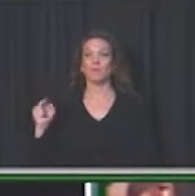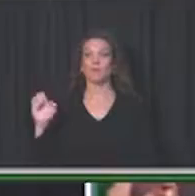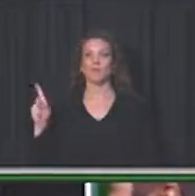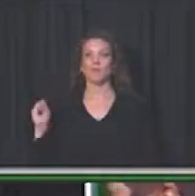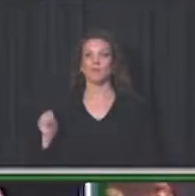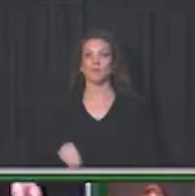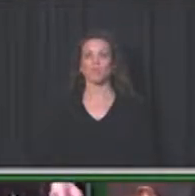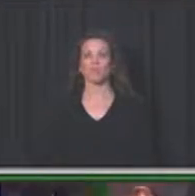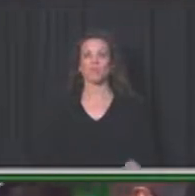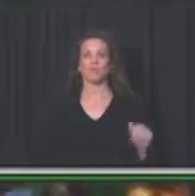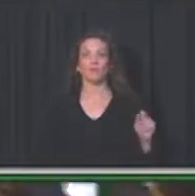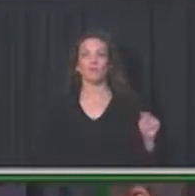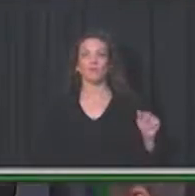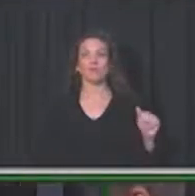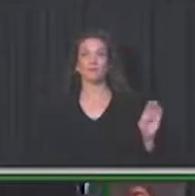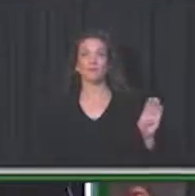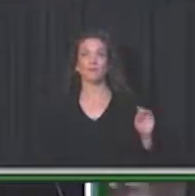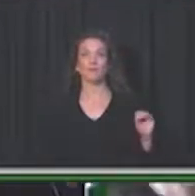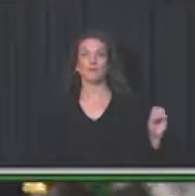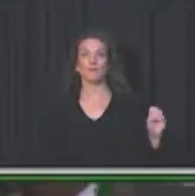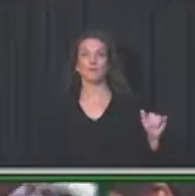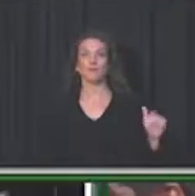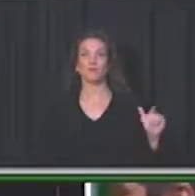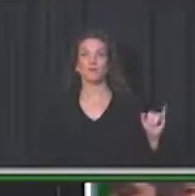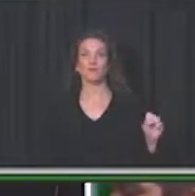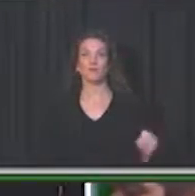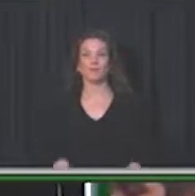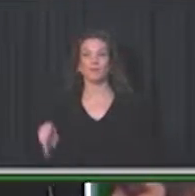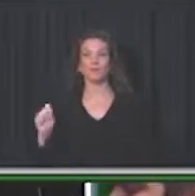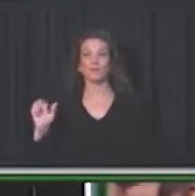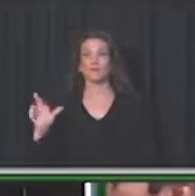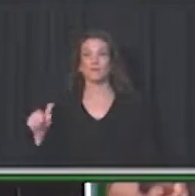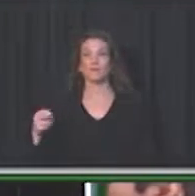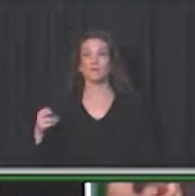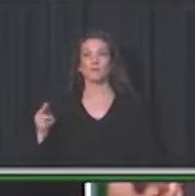Anna Gonzalez. Serge Maslov.